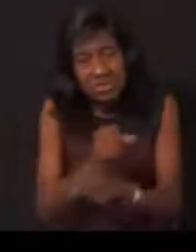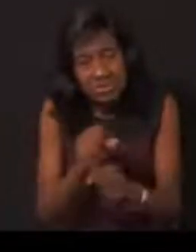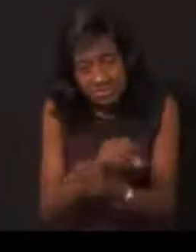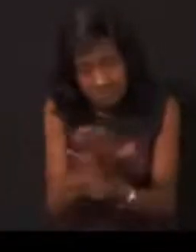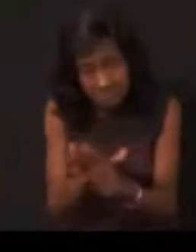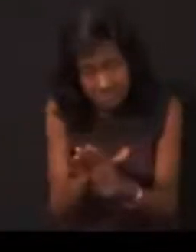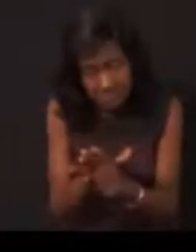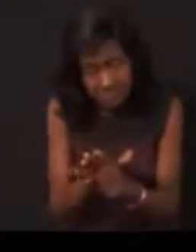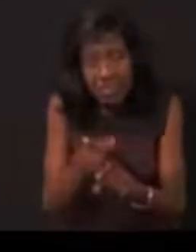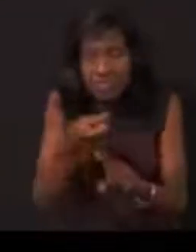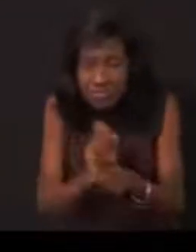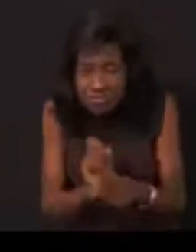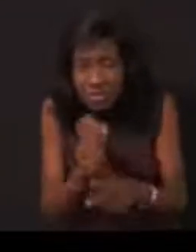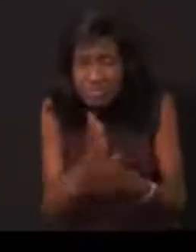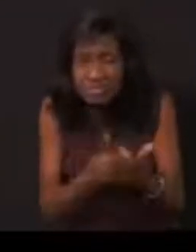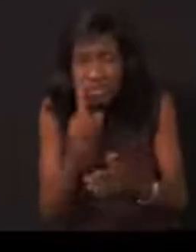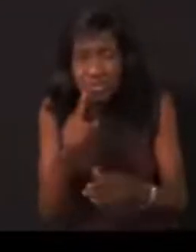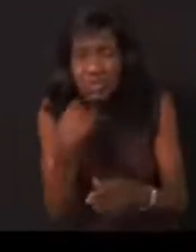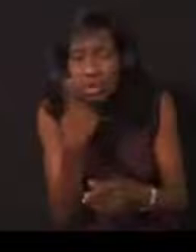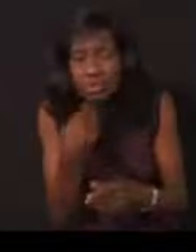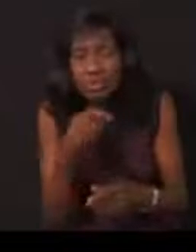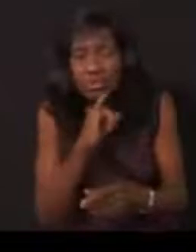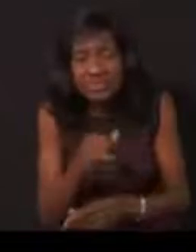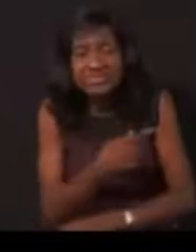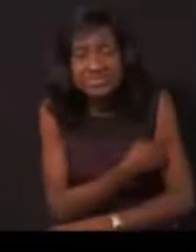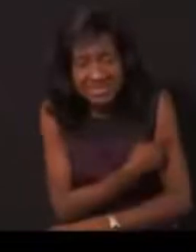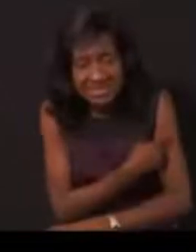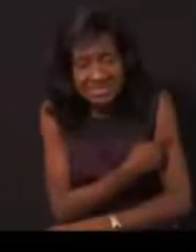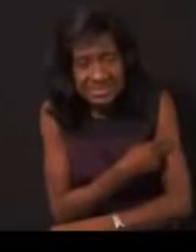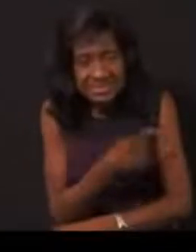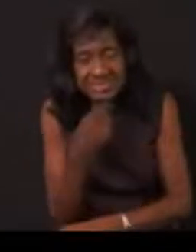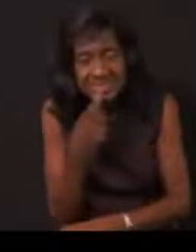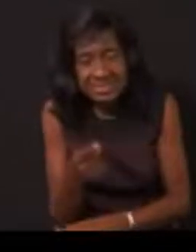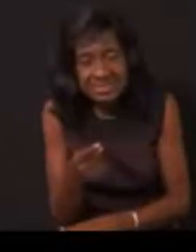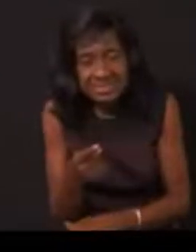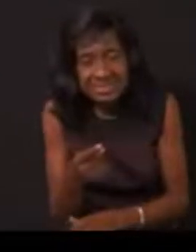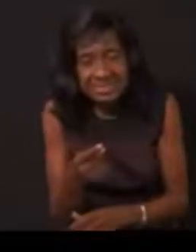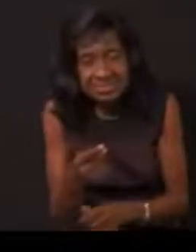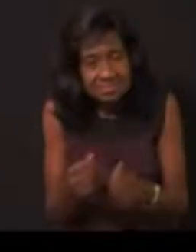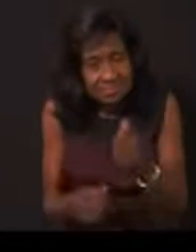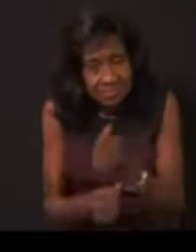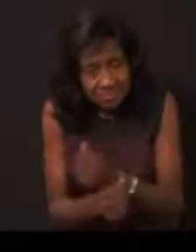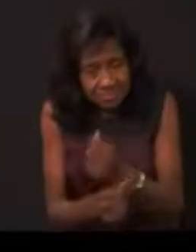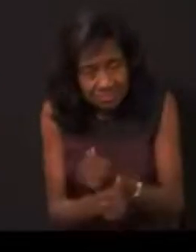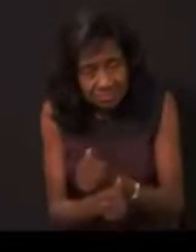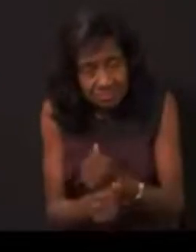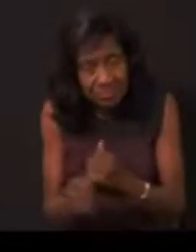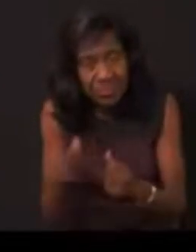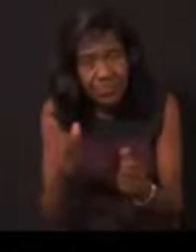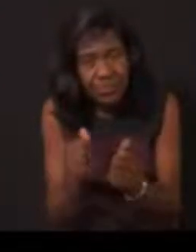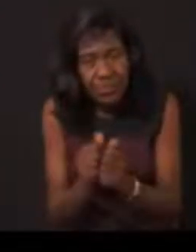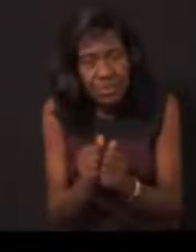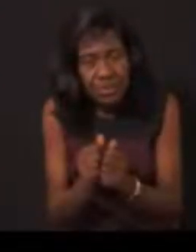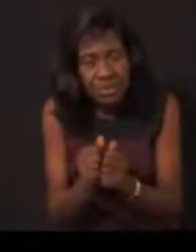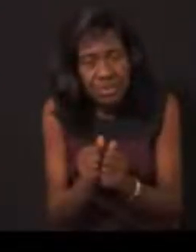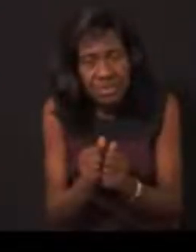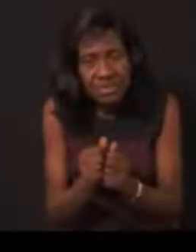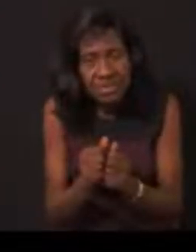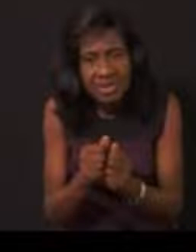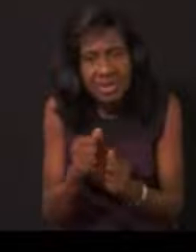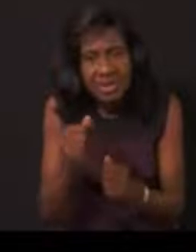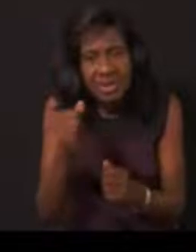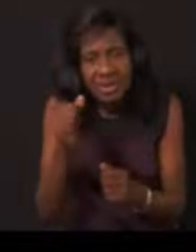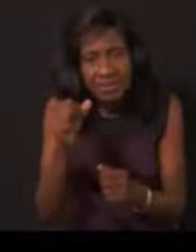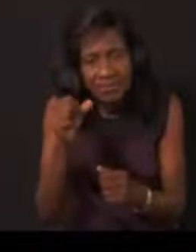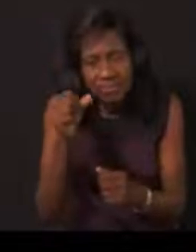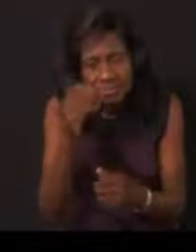said on this panel repeatedly, on any objective analysis of the risks of vaccinations, leaving aside all the